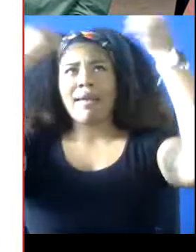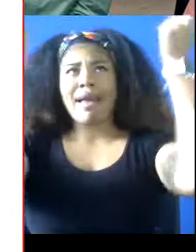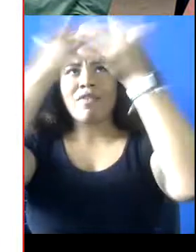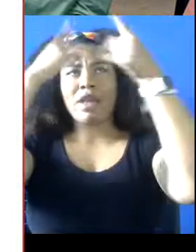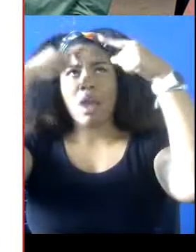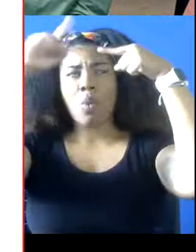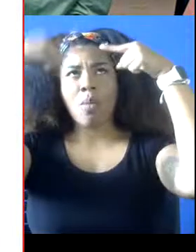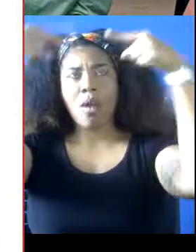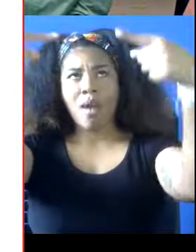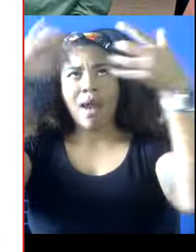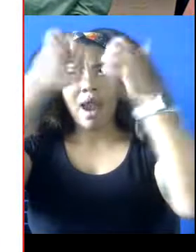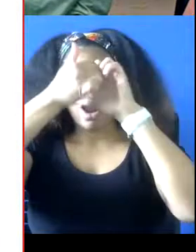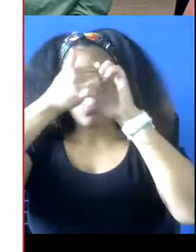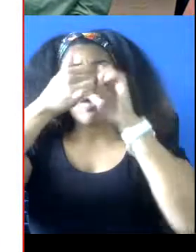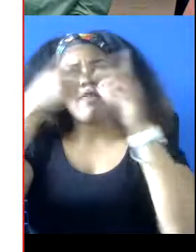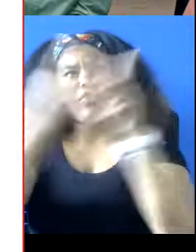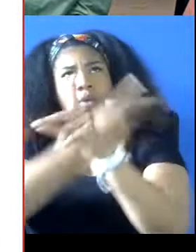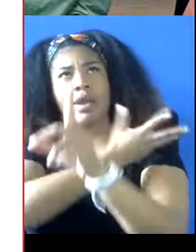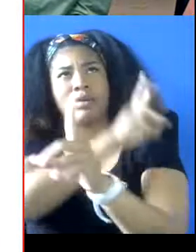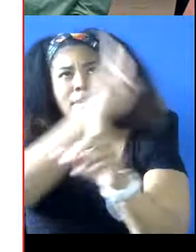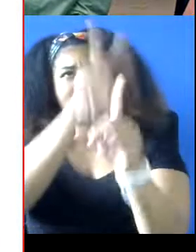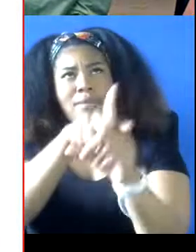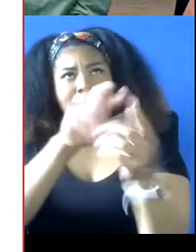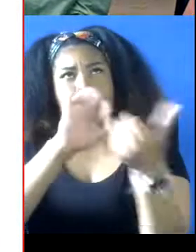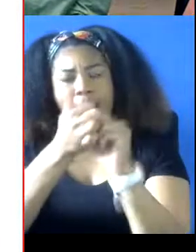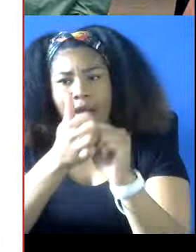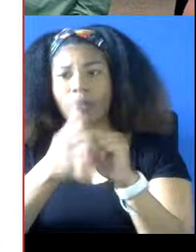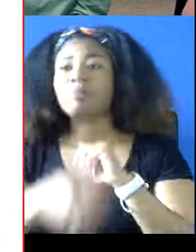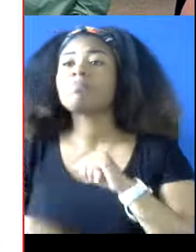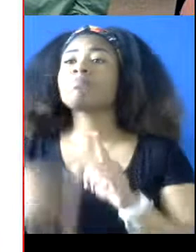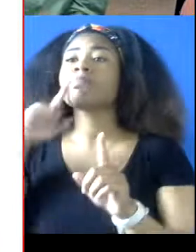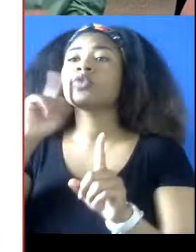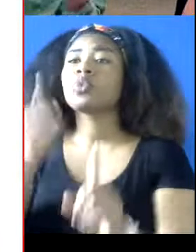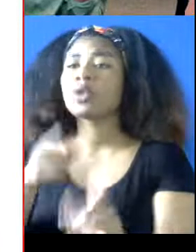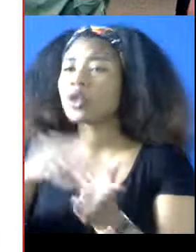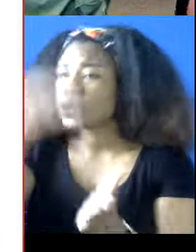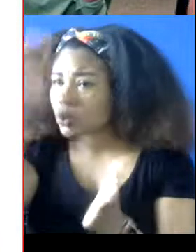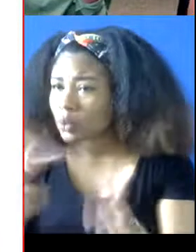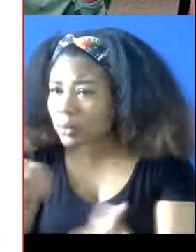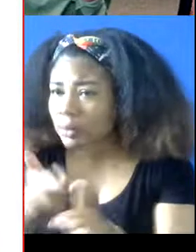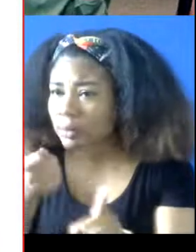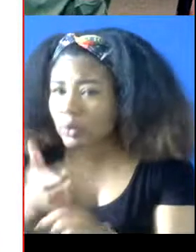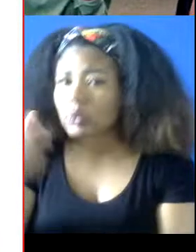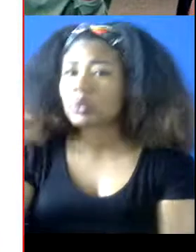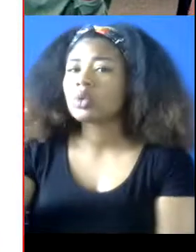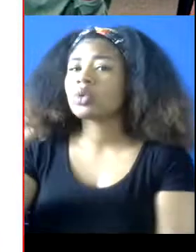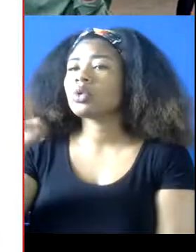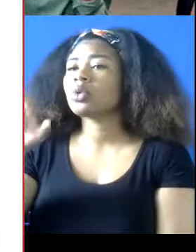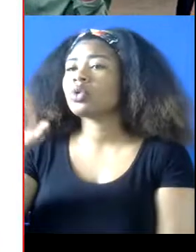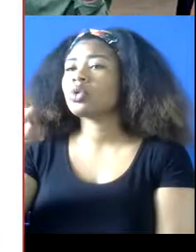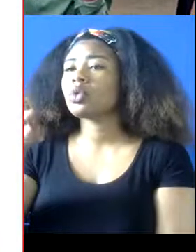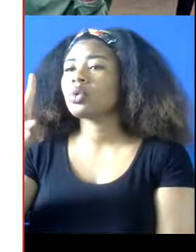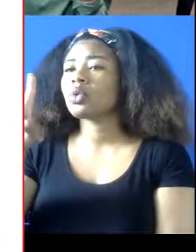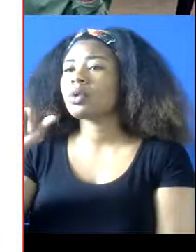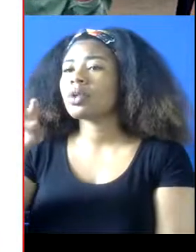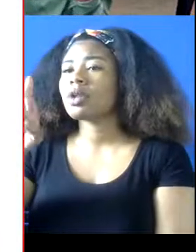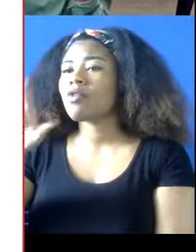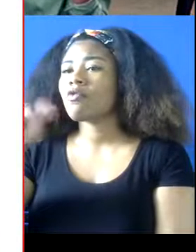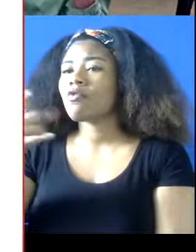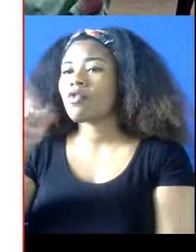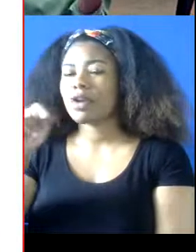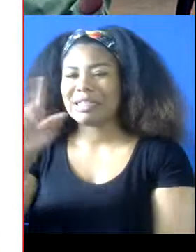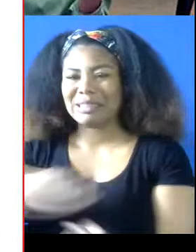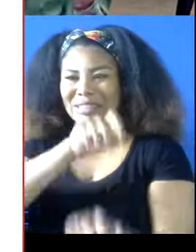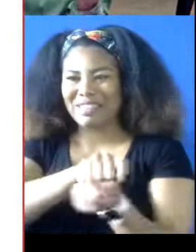neurodivergence, when we talk about a student being neurodivergent, we're really just talking about, their brain, which is